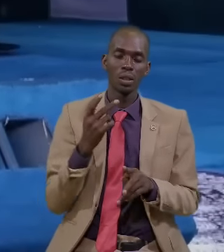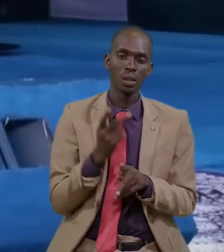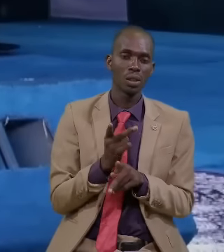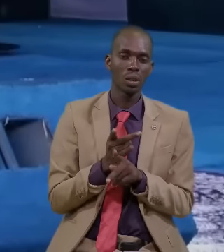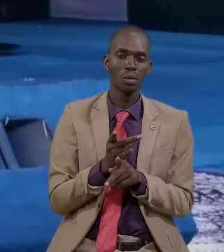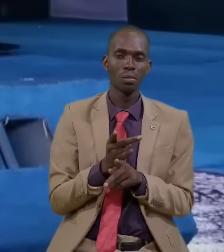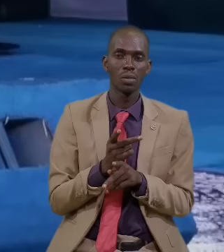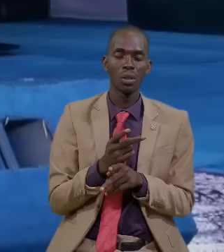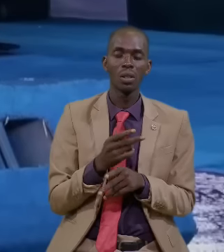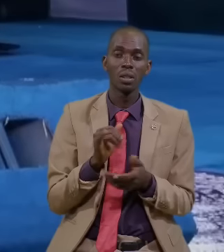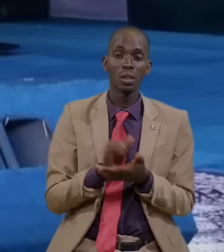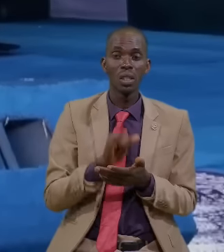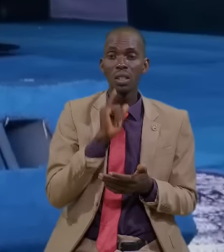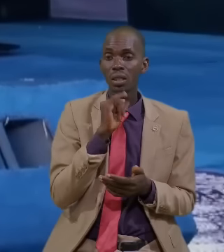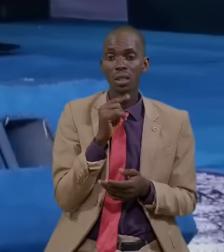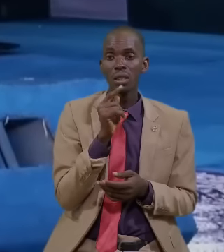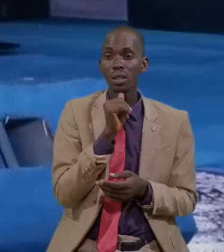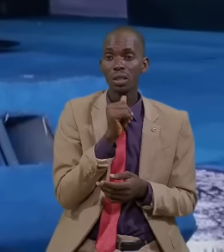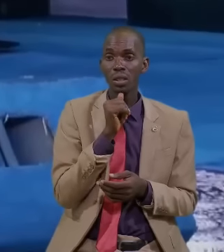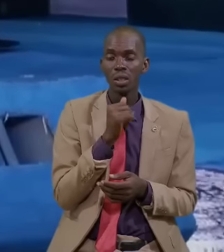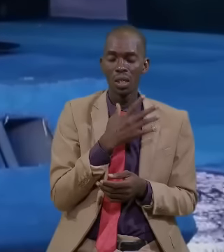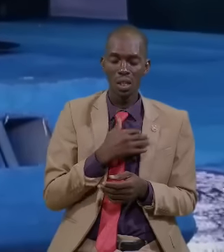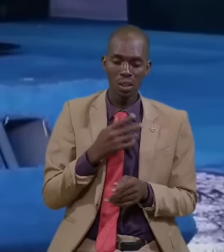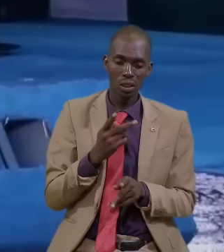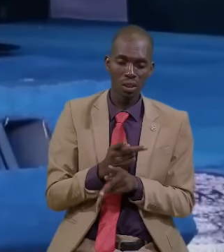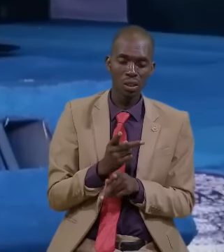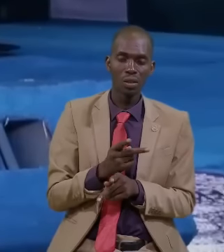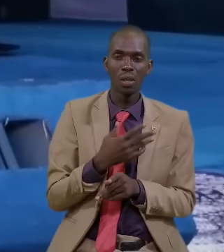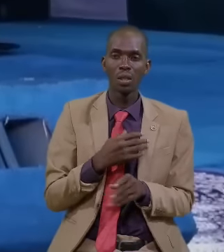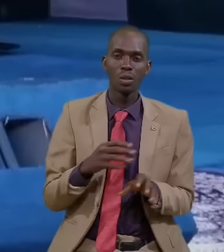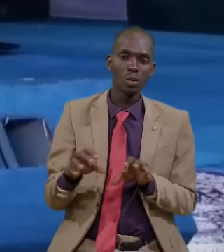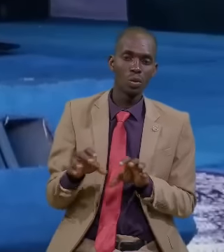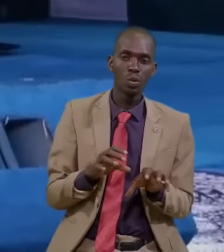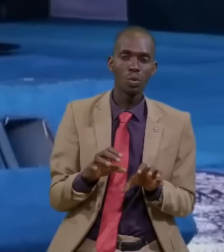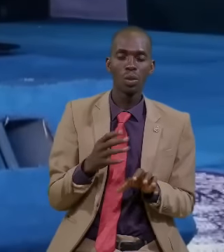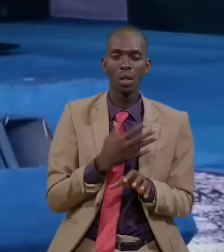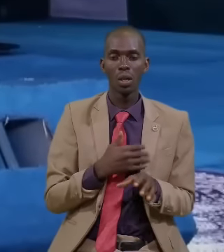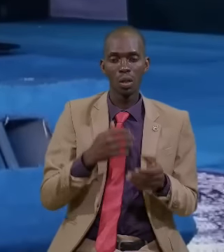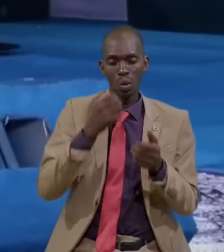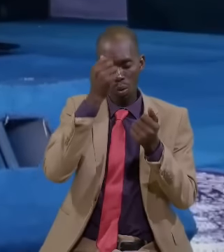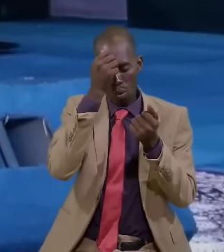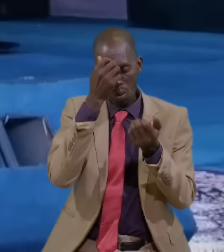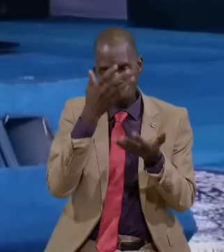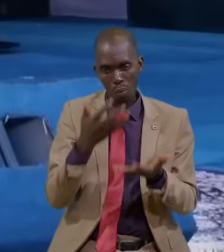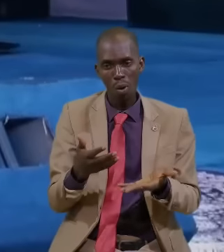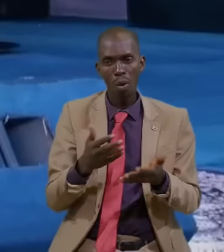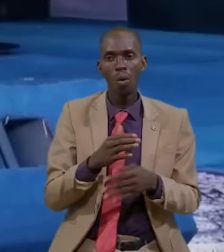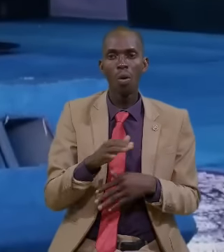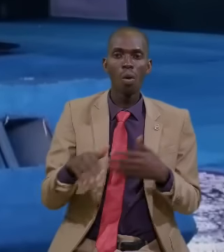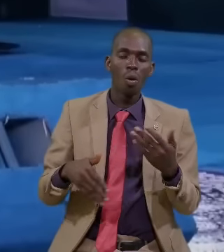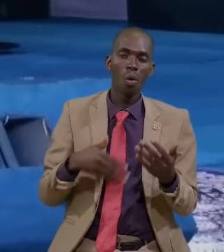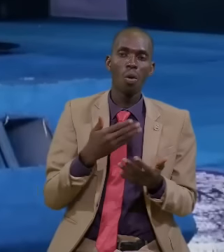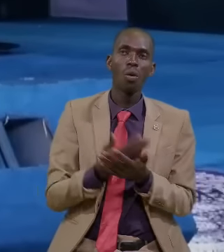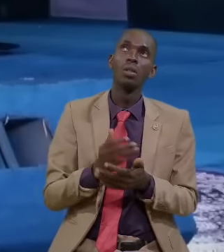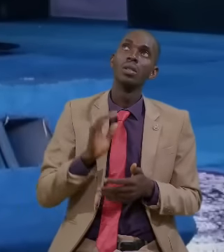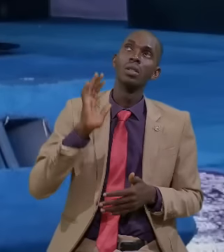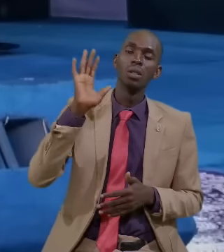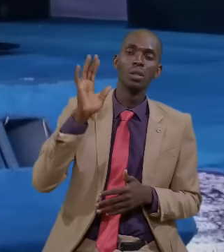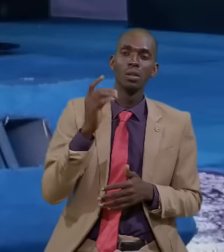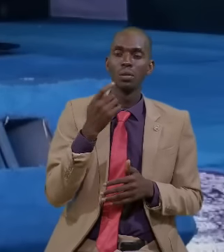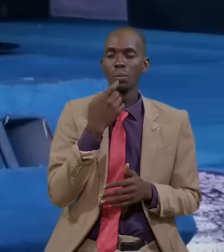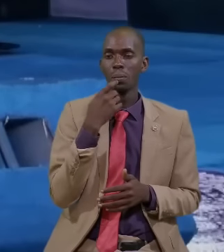and keep, and do, and obey all his statutes, I will